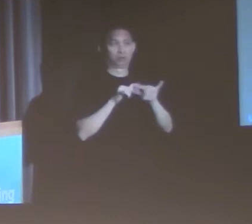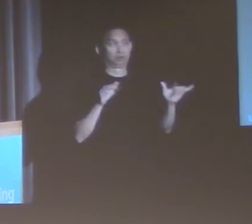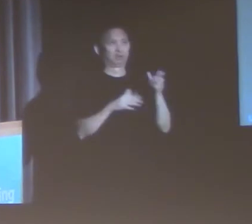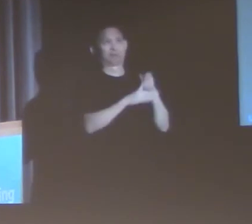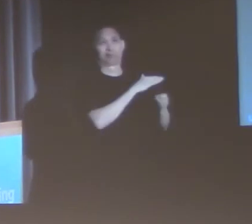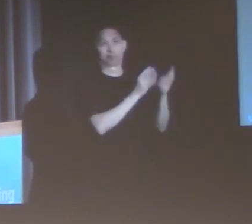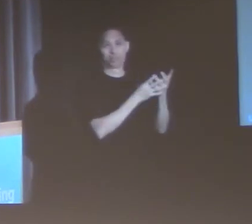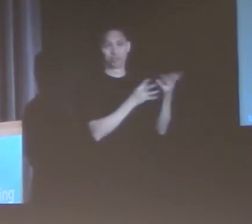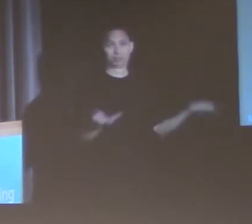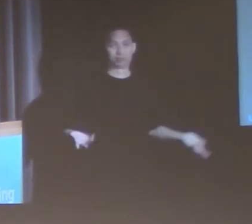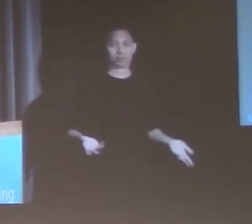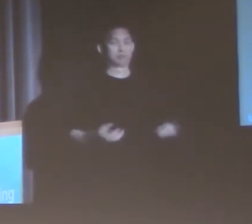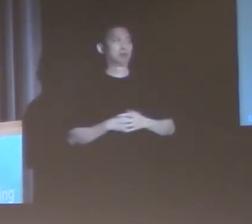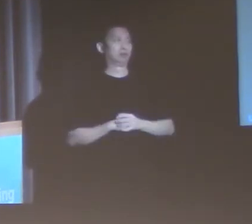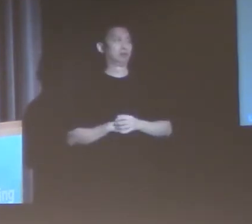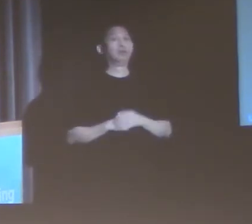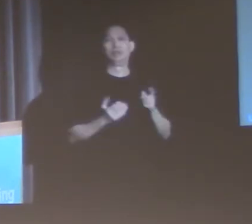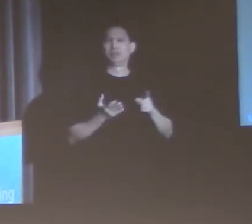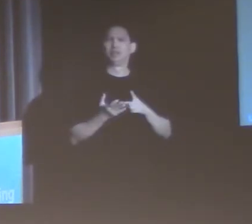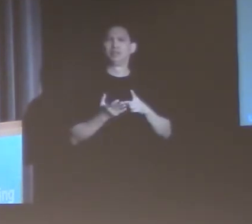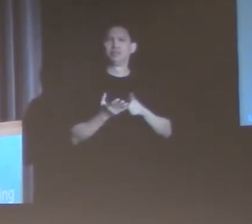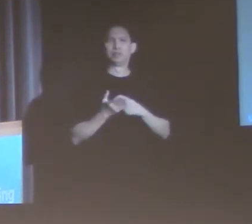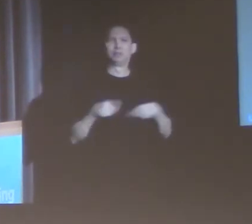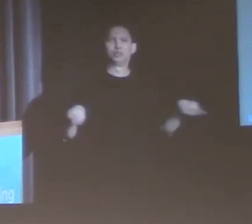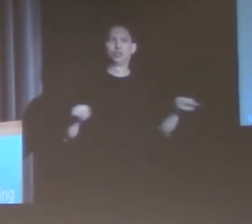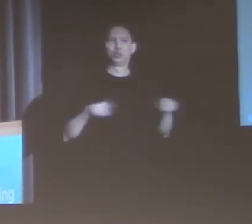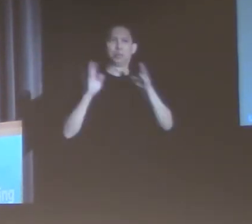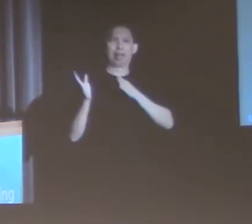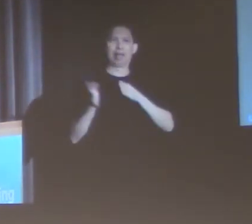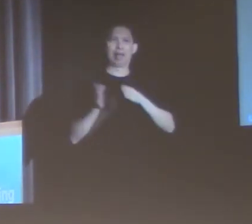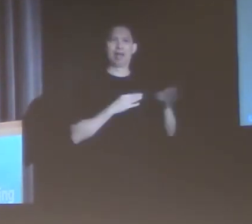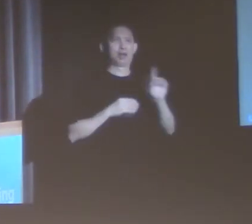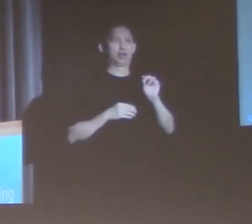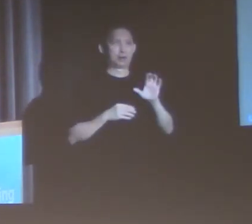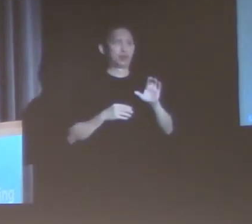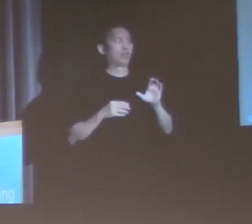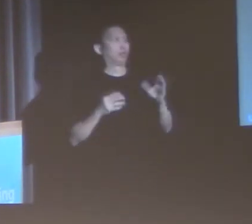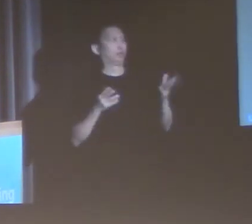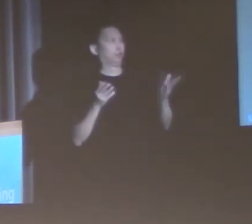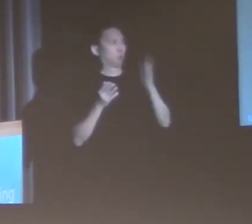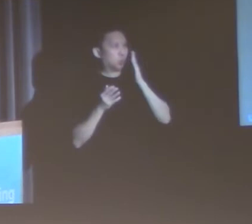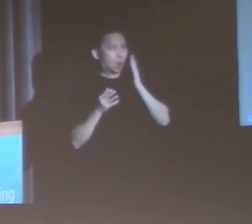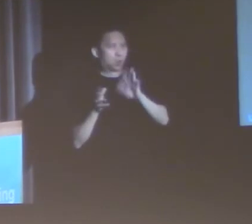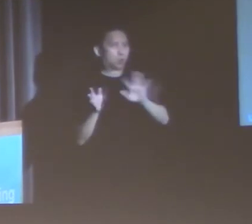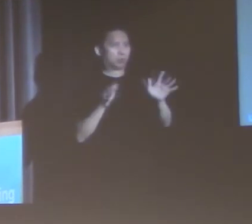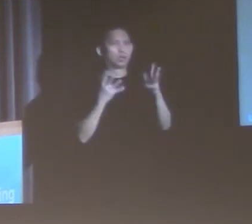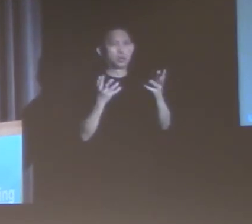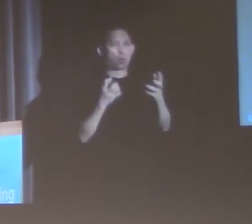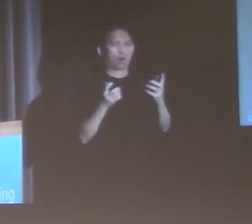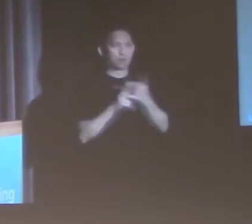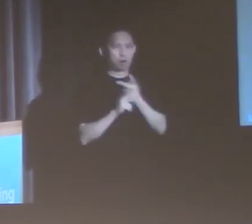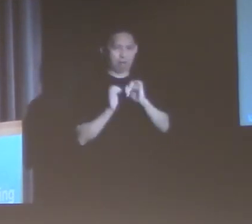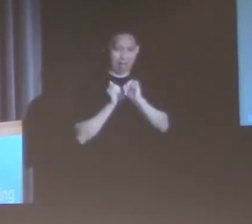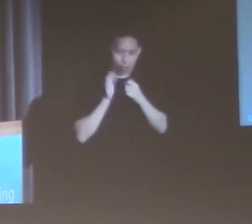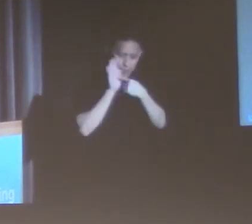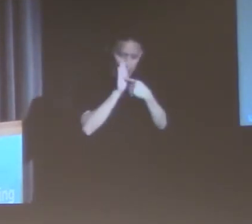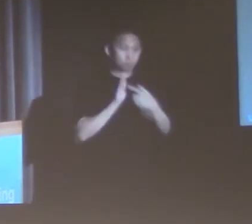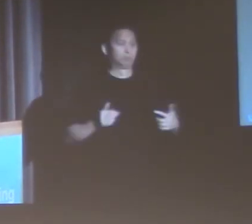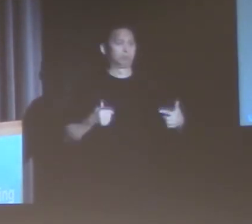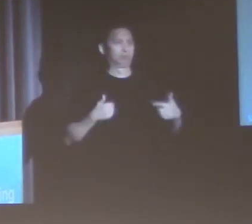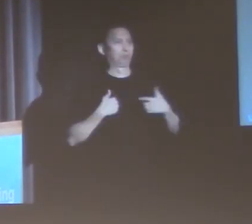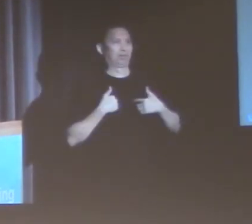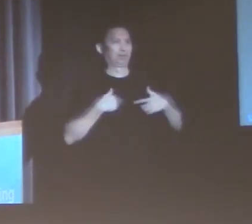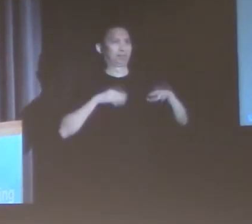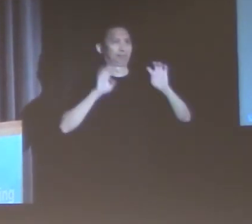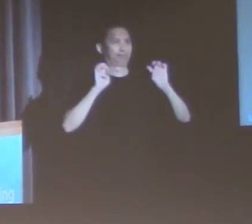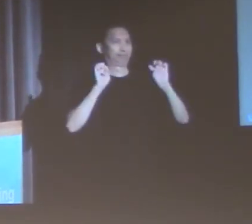about subjects, you know what the subject is, and you want to find a way of illustrating it. Well, this was, I didn't really know how typical